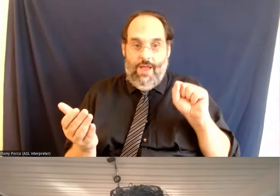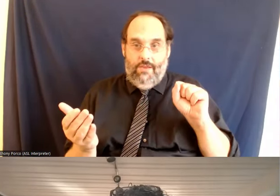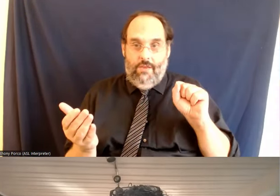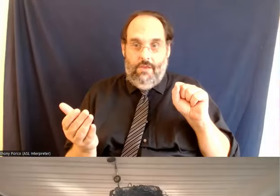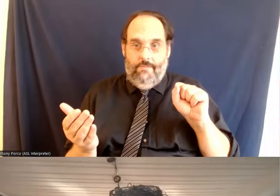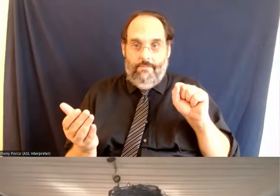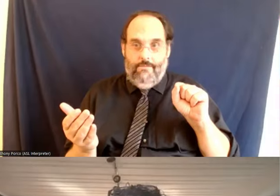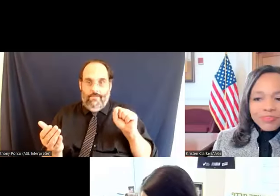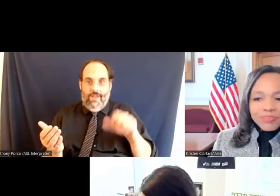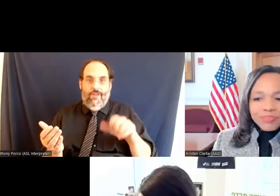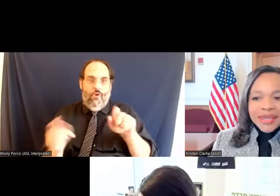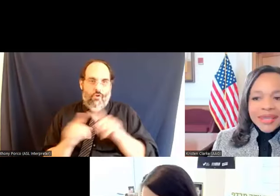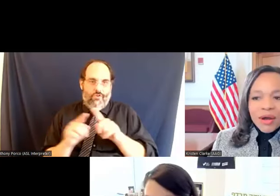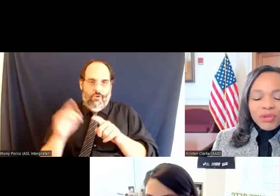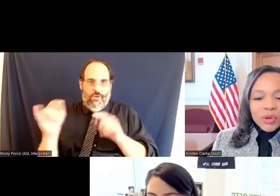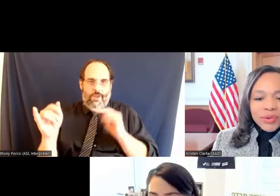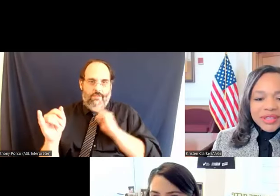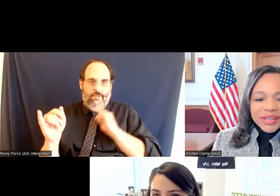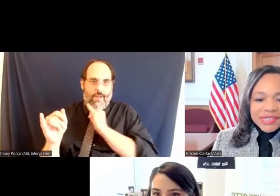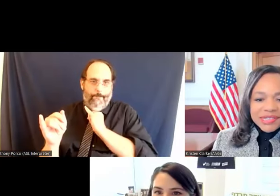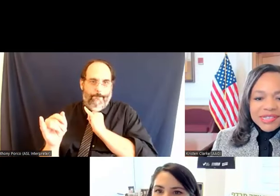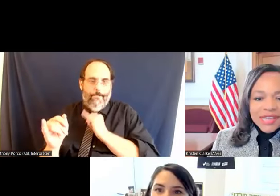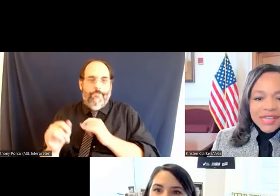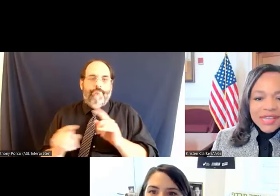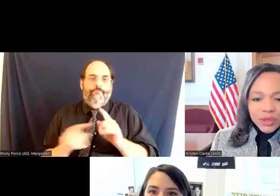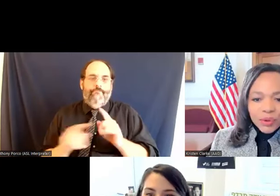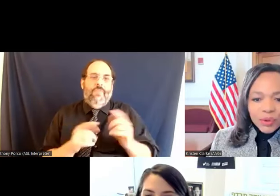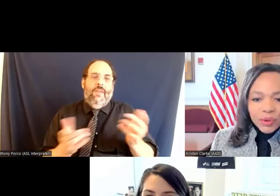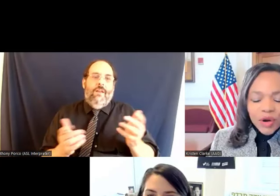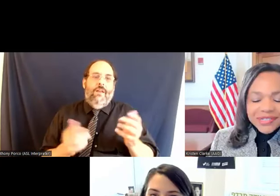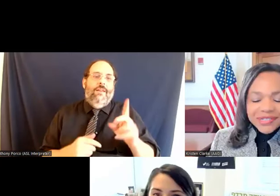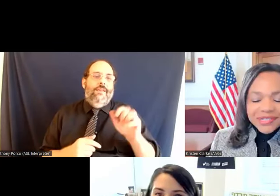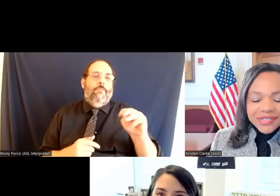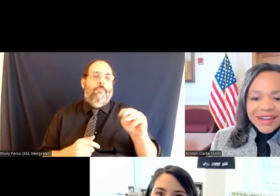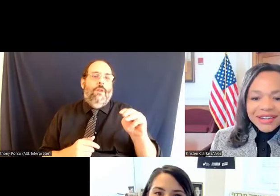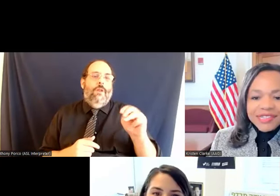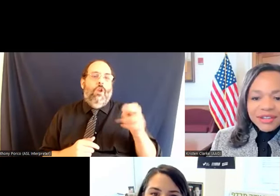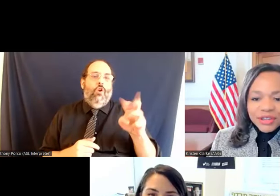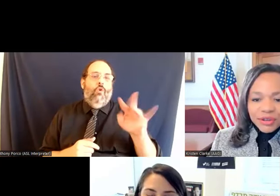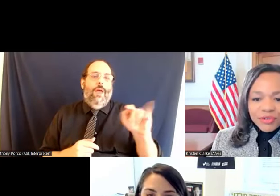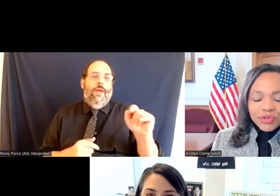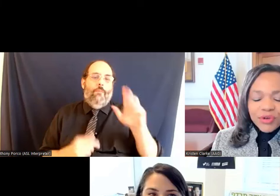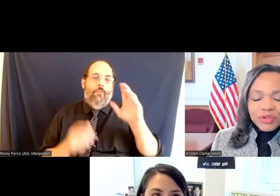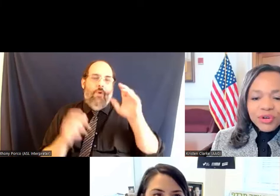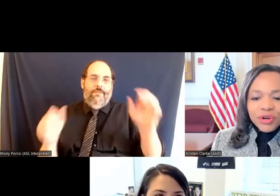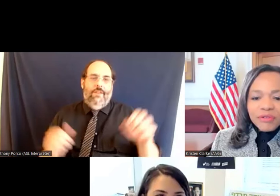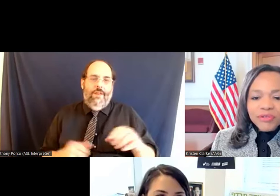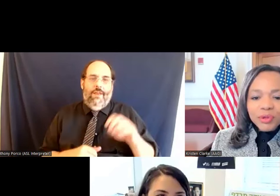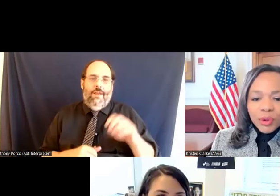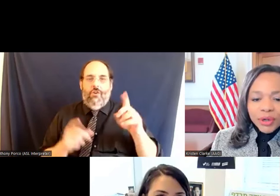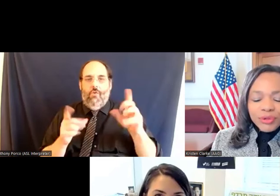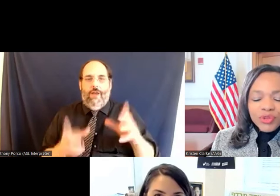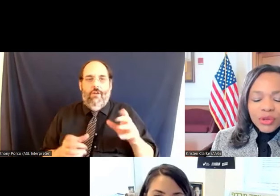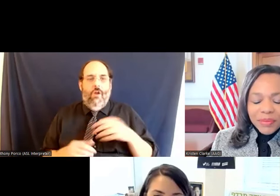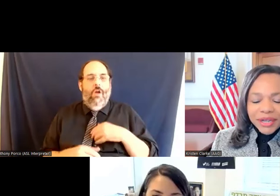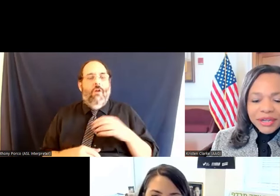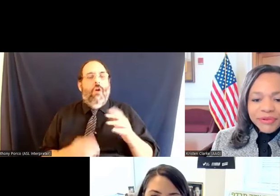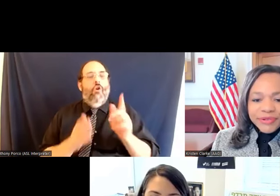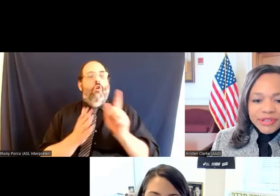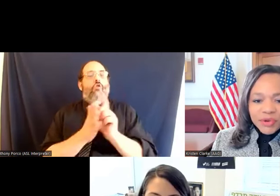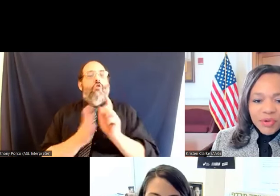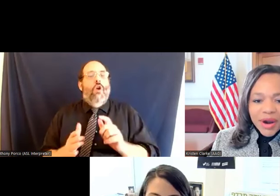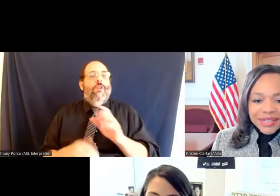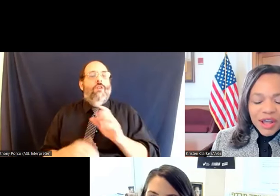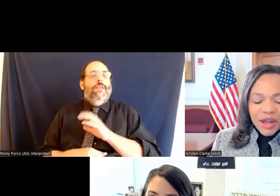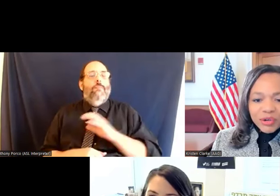States and in Israel. Also with us is Damon Hewitt, President and Executive Director of the Lawyers Committee